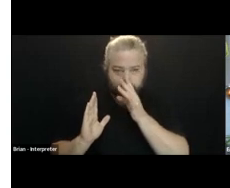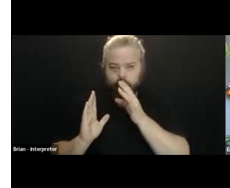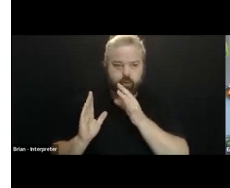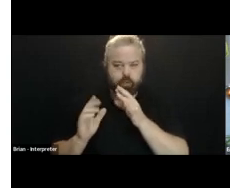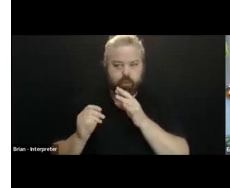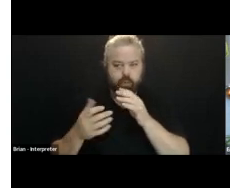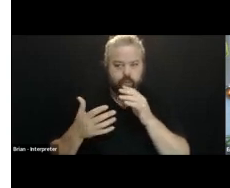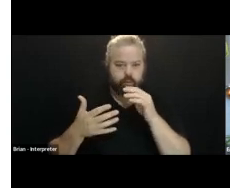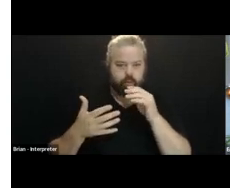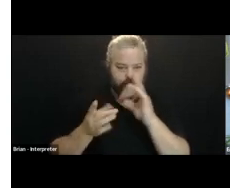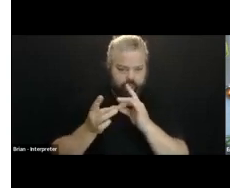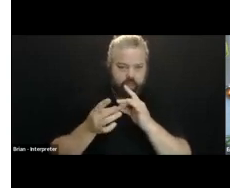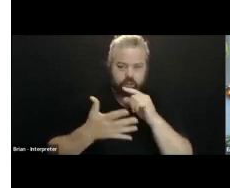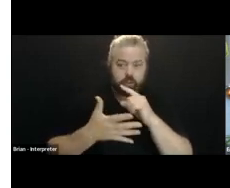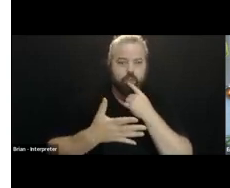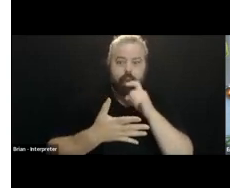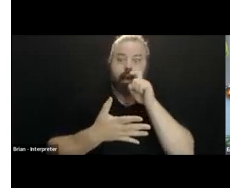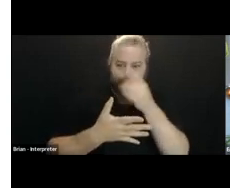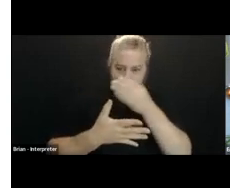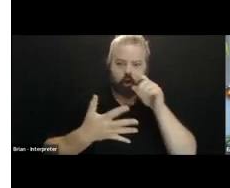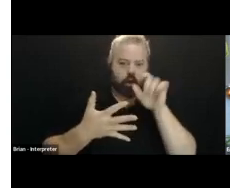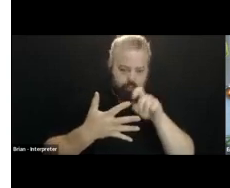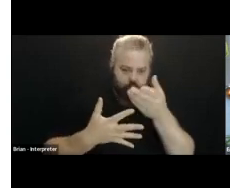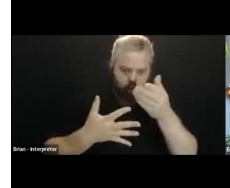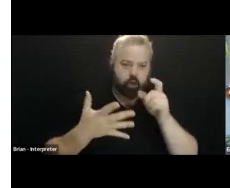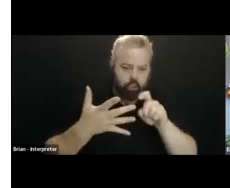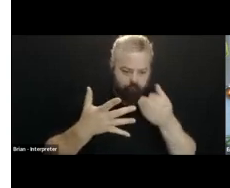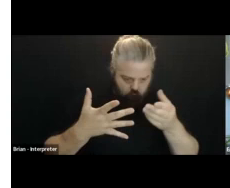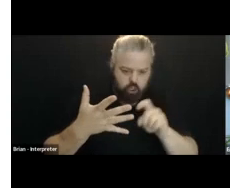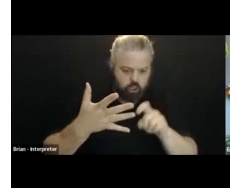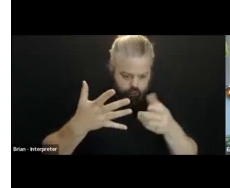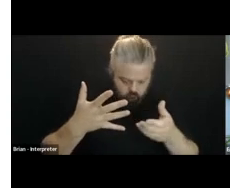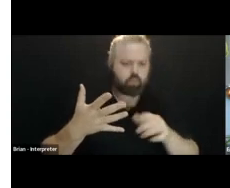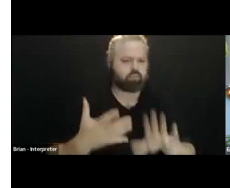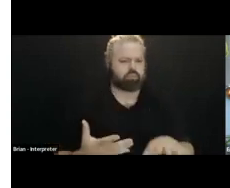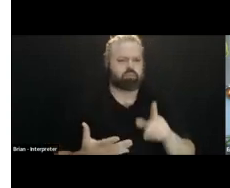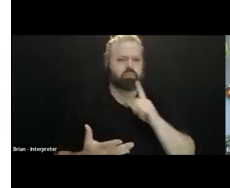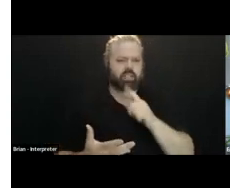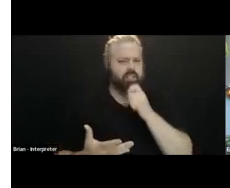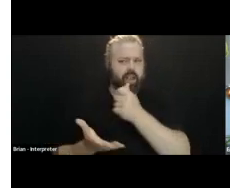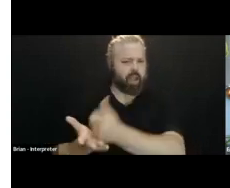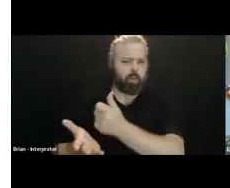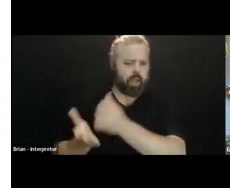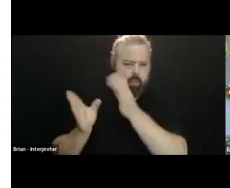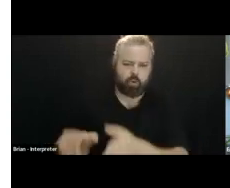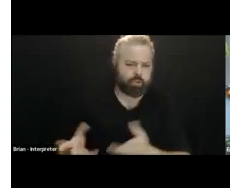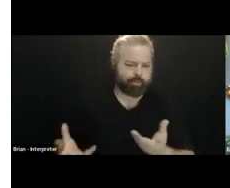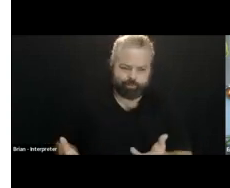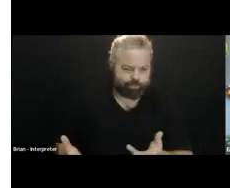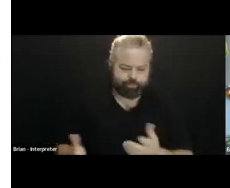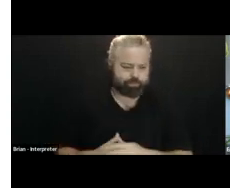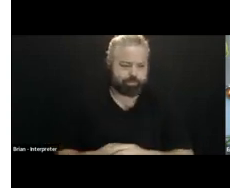here, click here. And that's not very helpful for someone using a screen reader. And also, as